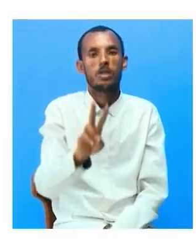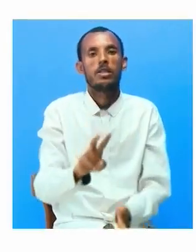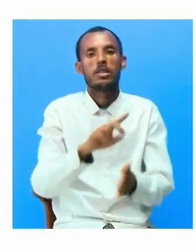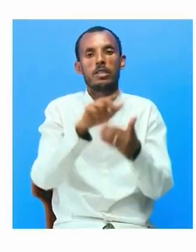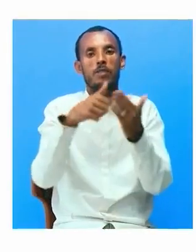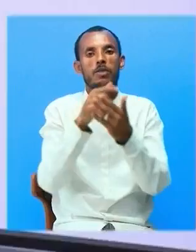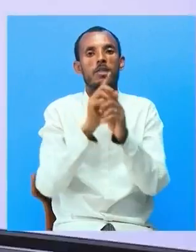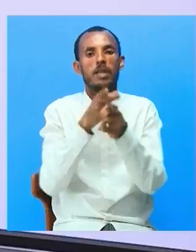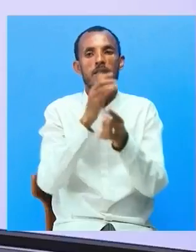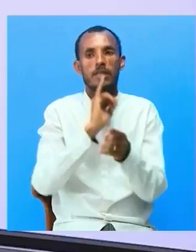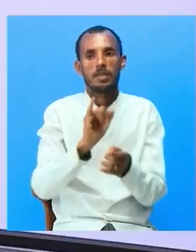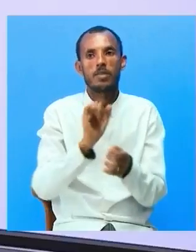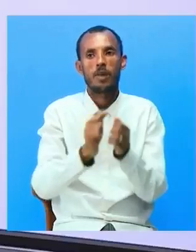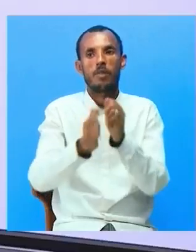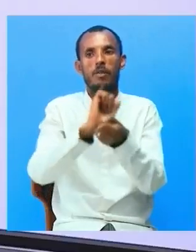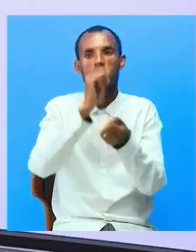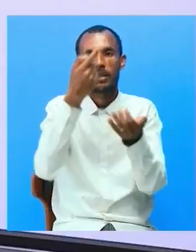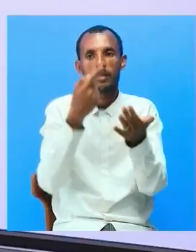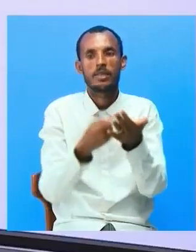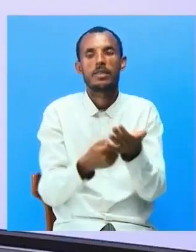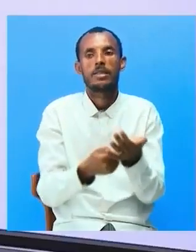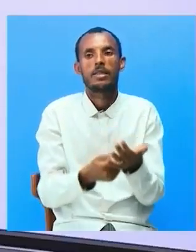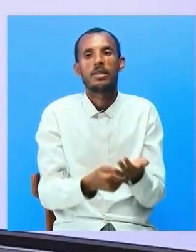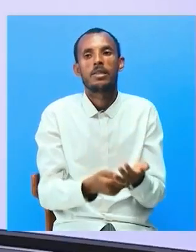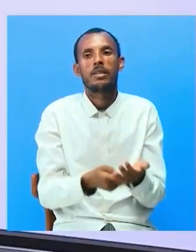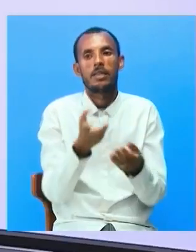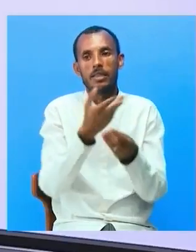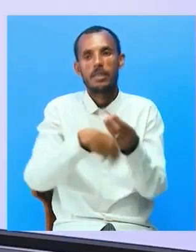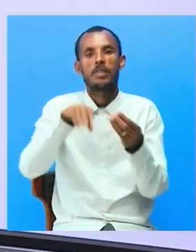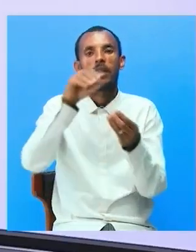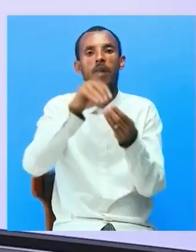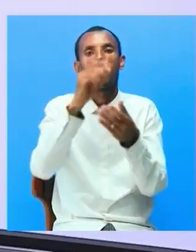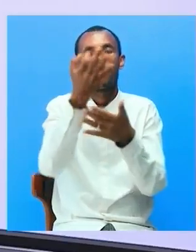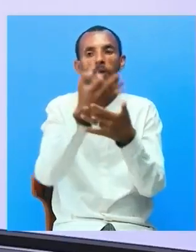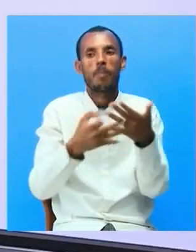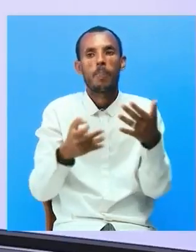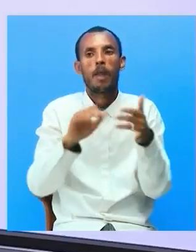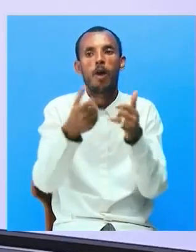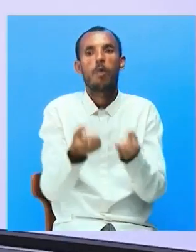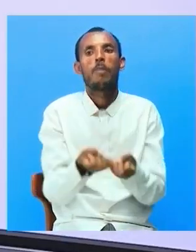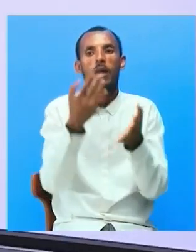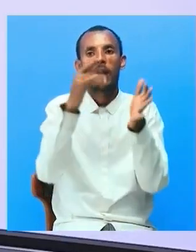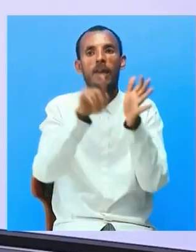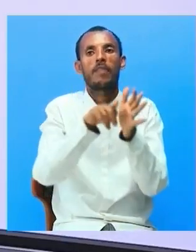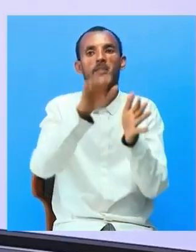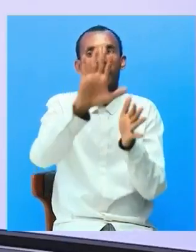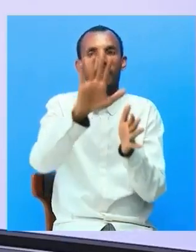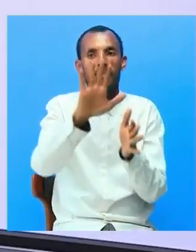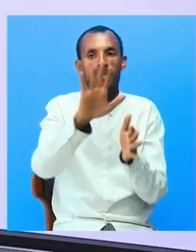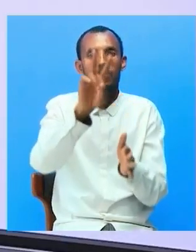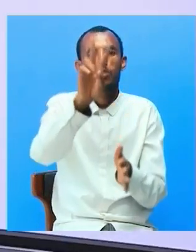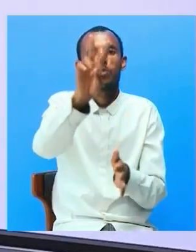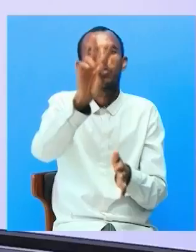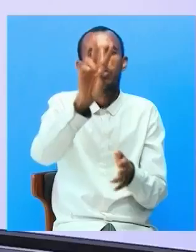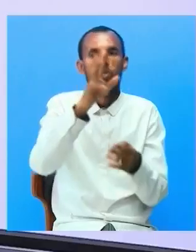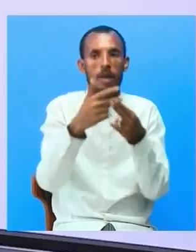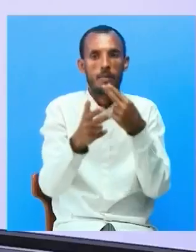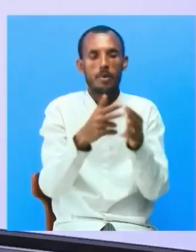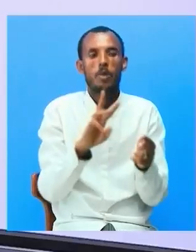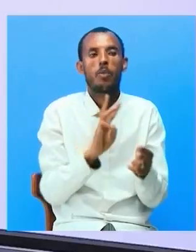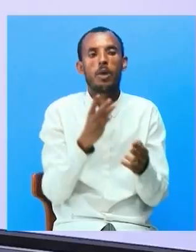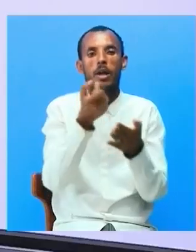Therefore, when you convert this in some form, how many -5 do you have? 2 times. So we